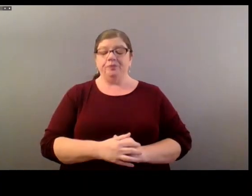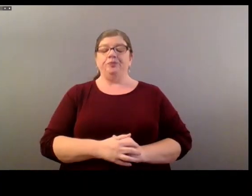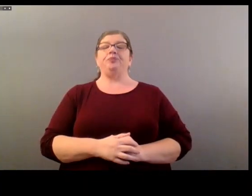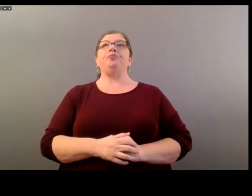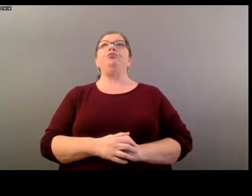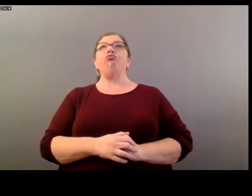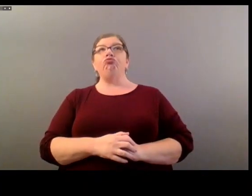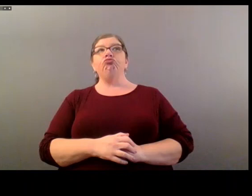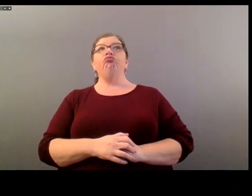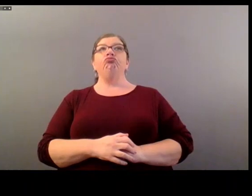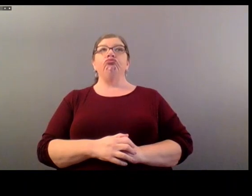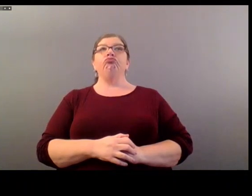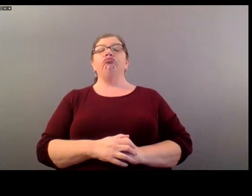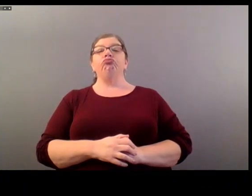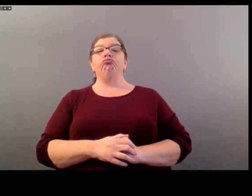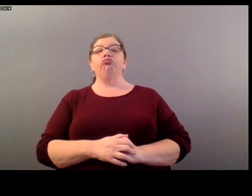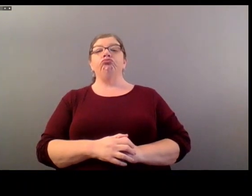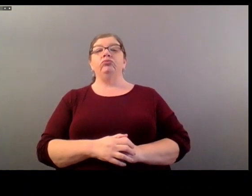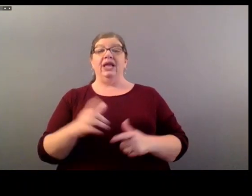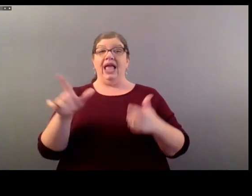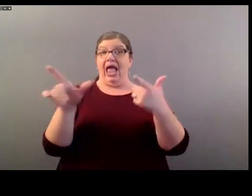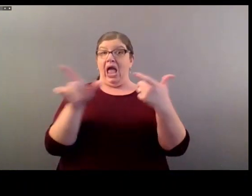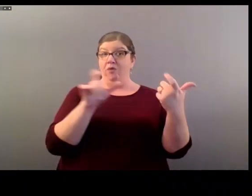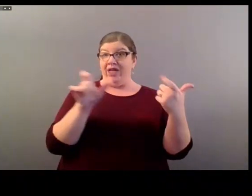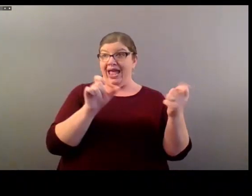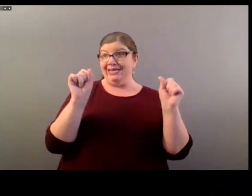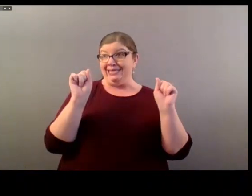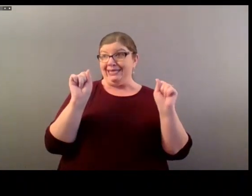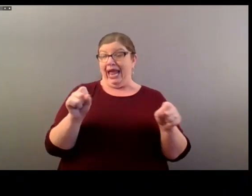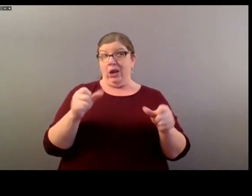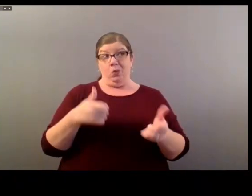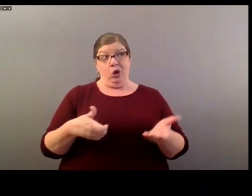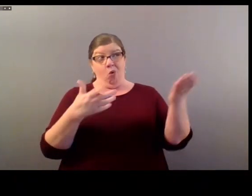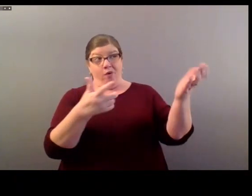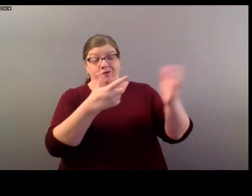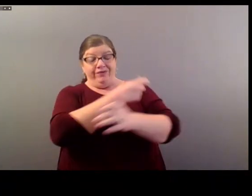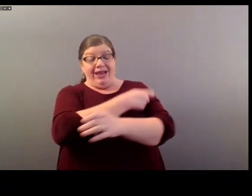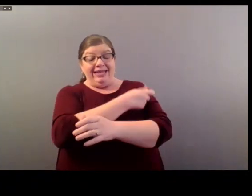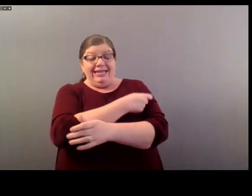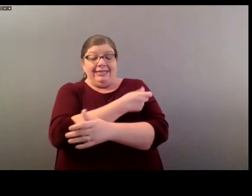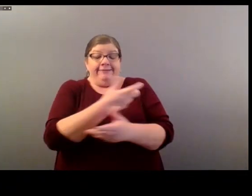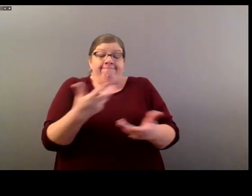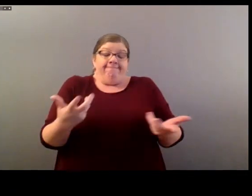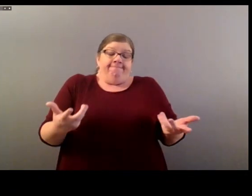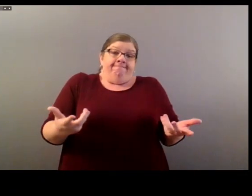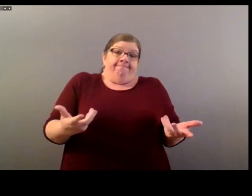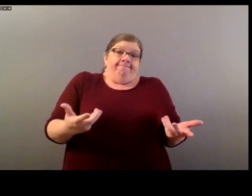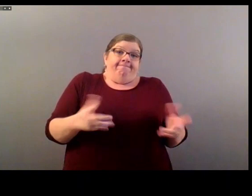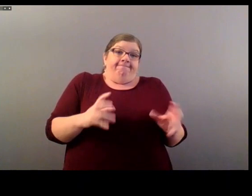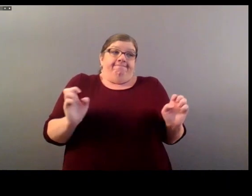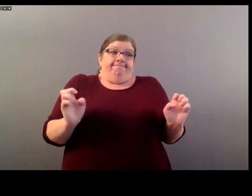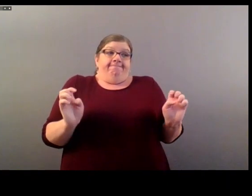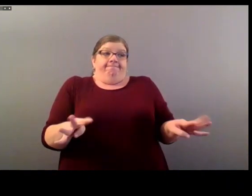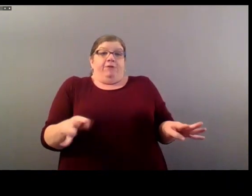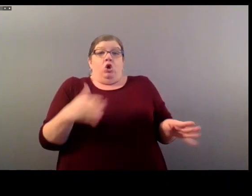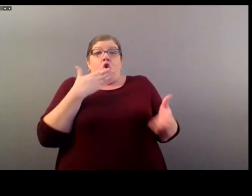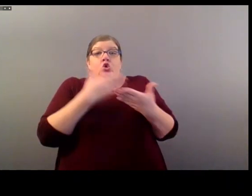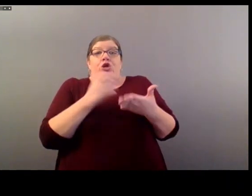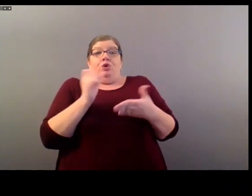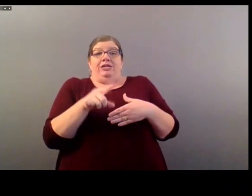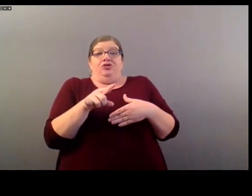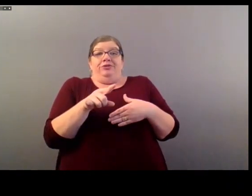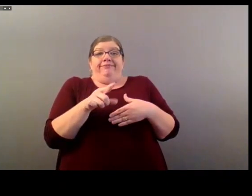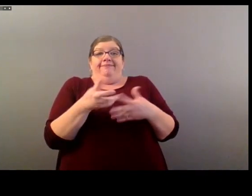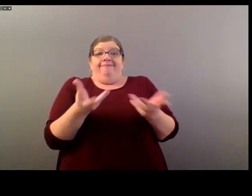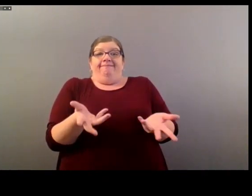to half-ass, can we offer vaccination? You know, that's a really good question. I know and I